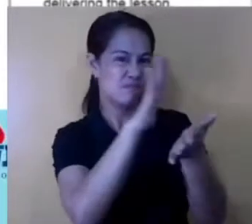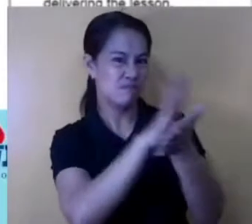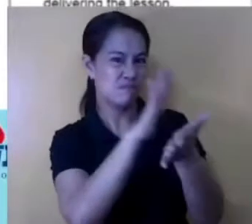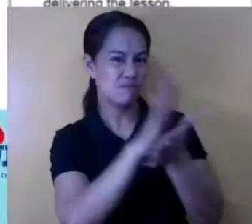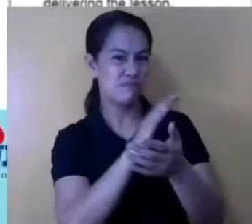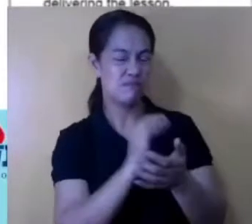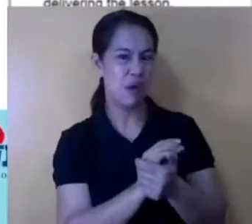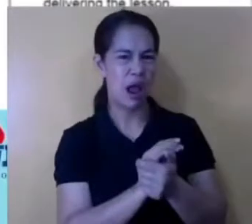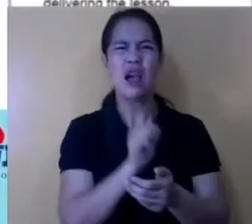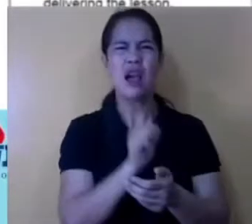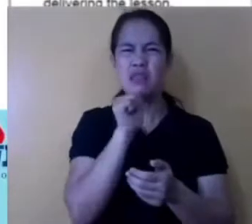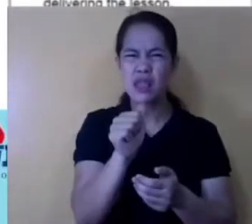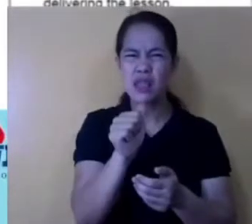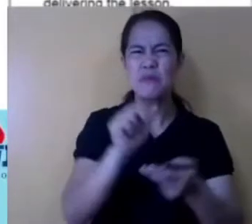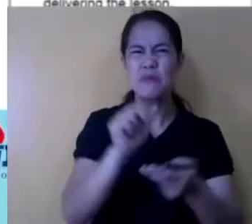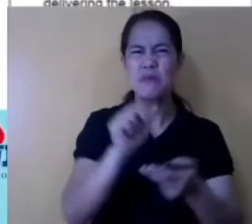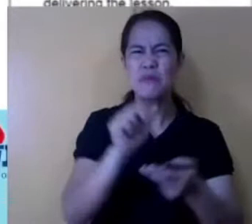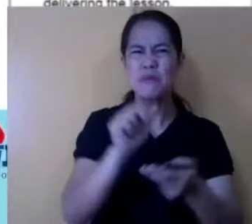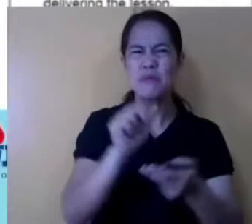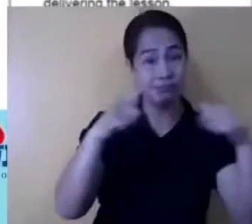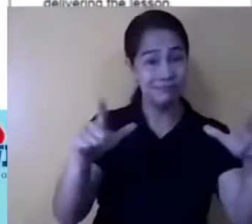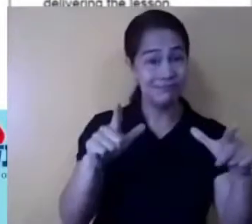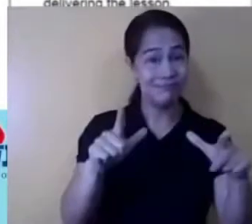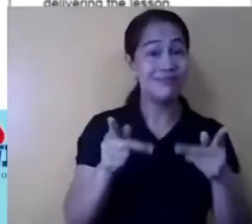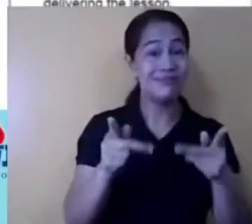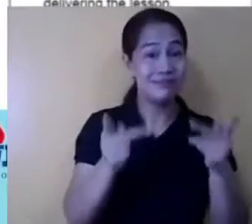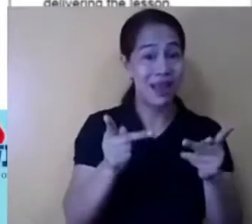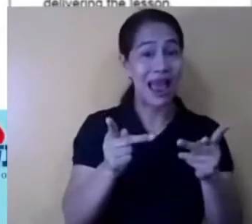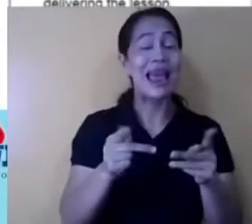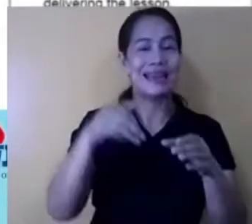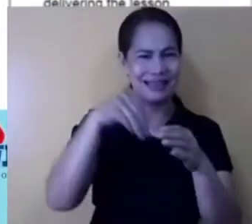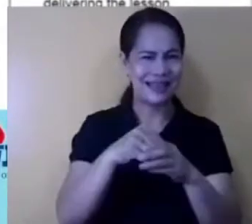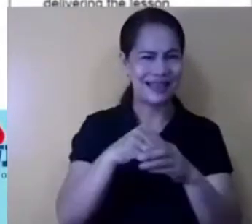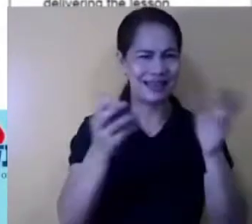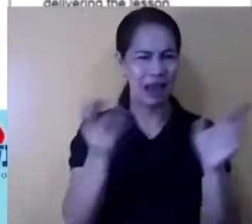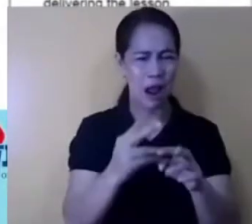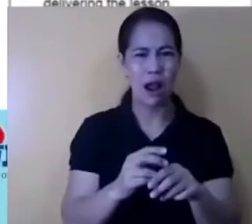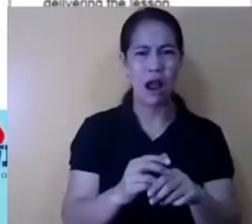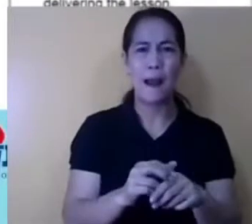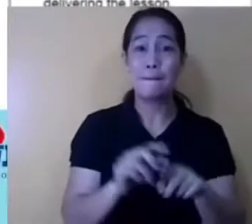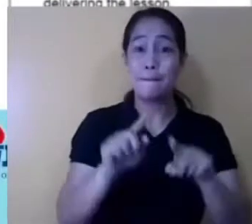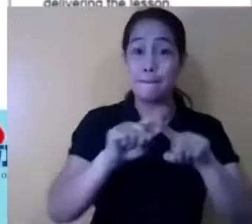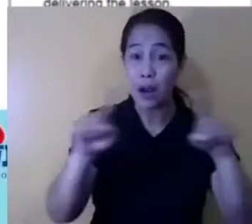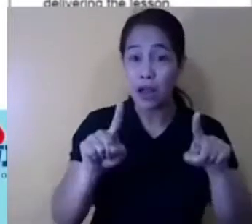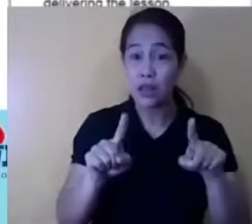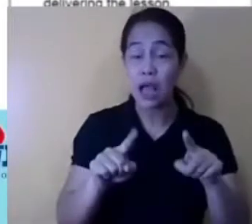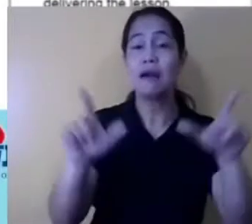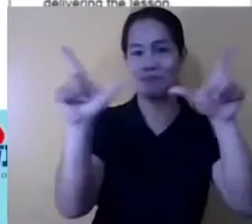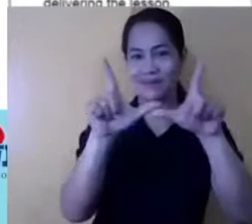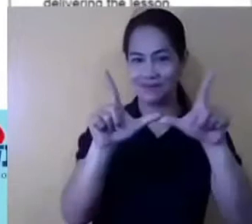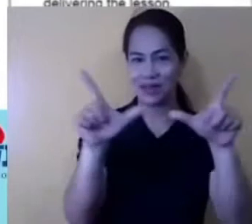the number of language present inside the classroom, but rather the level of